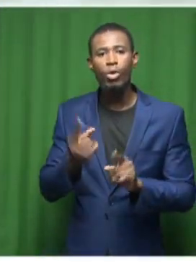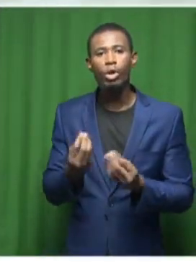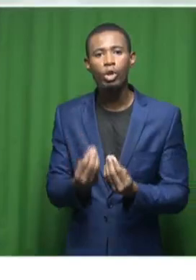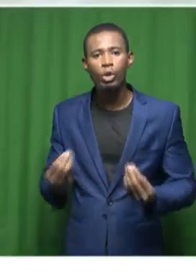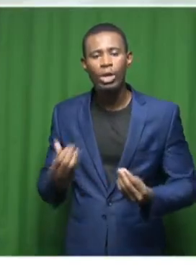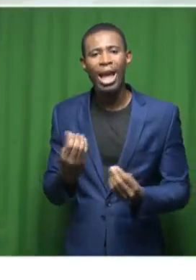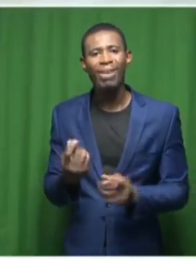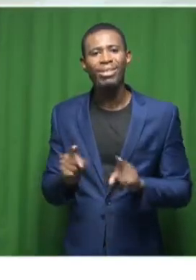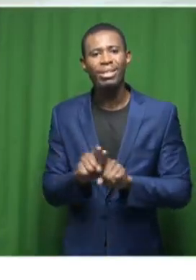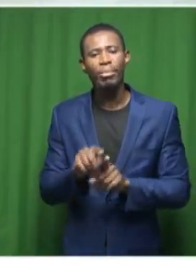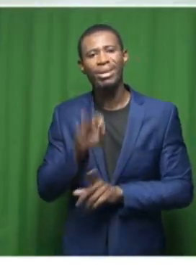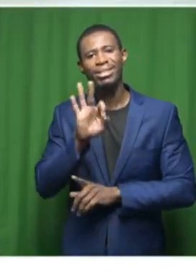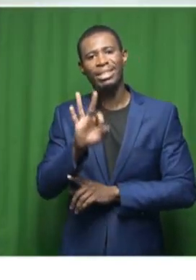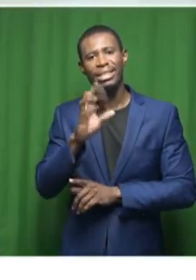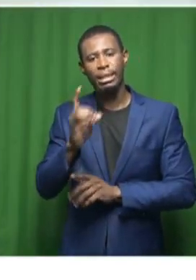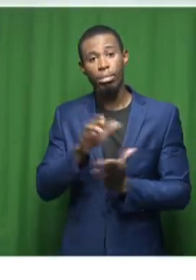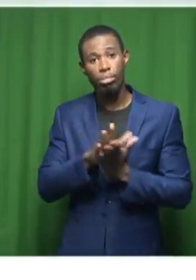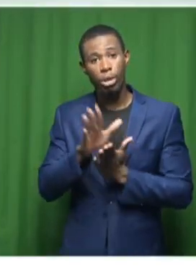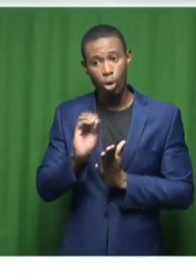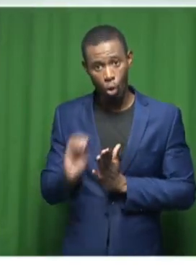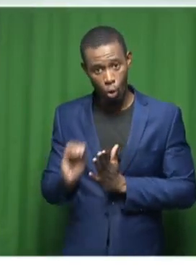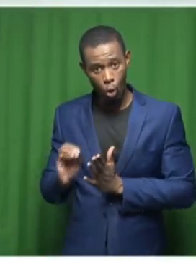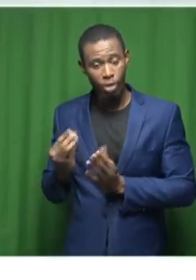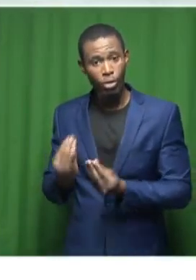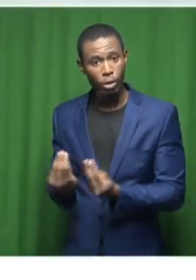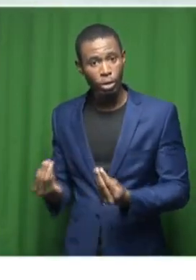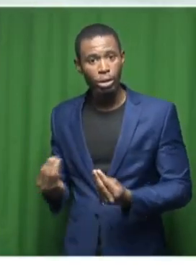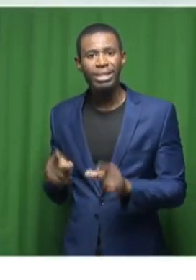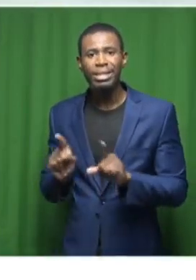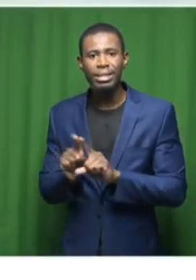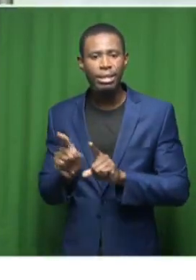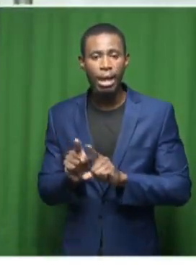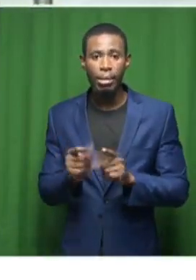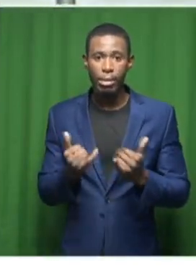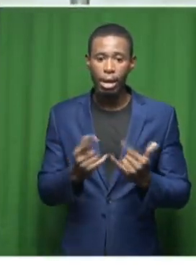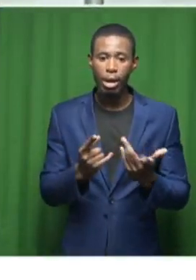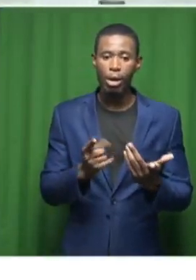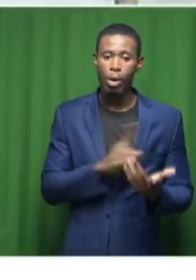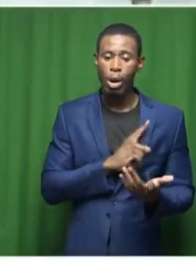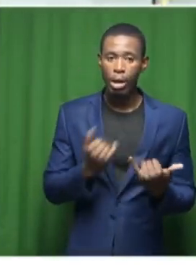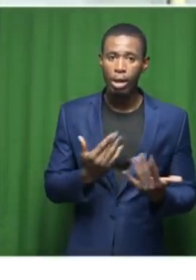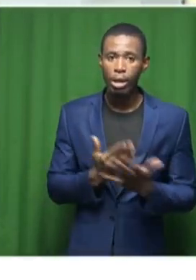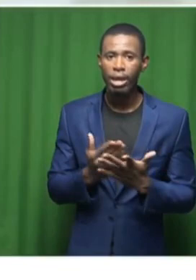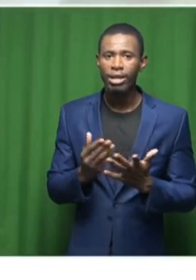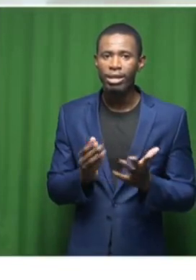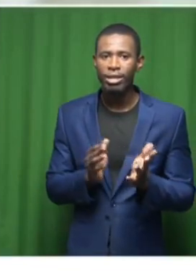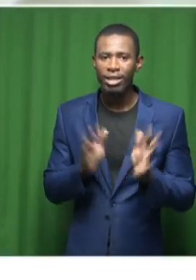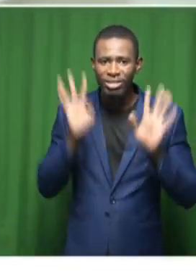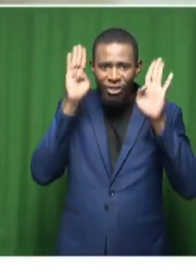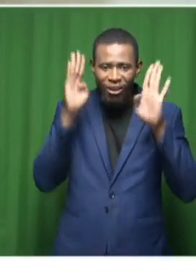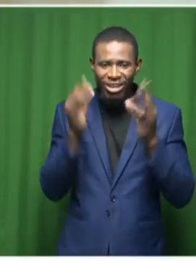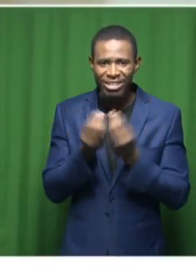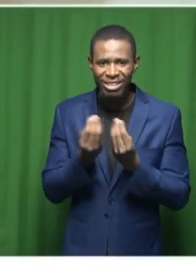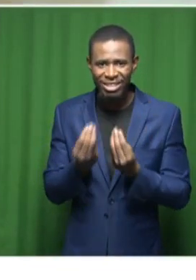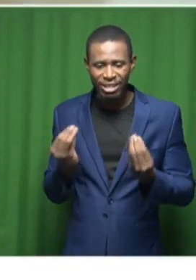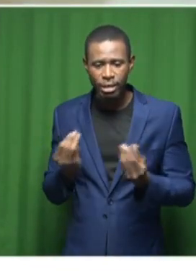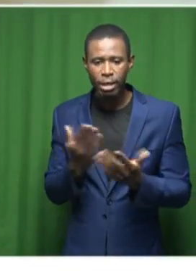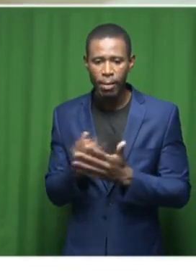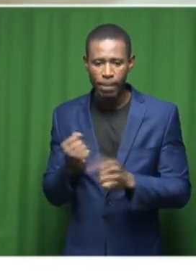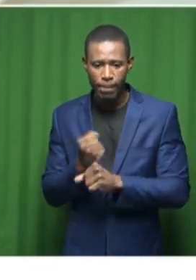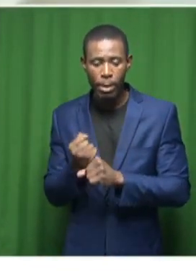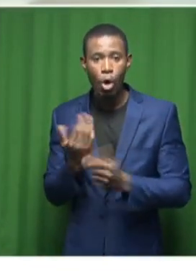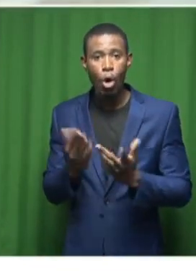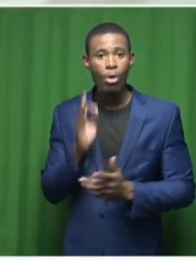same concept. And I think they can already start to make things, even toys now, but hopefully in the future they can be the ones who